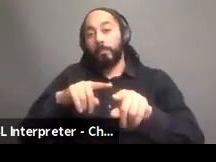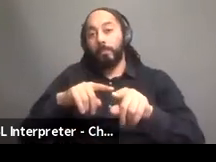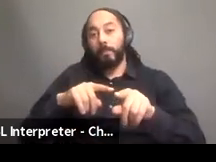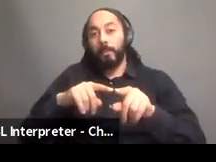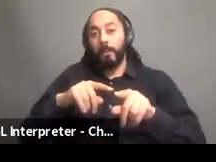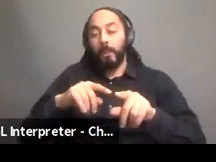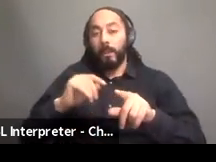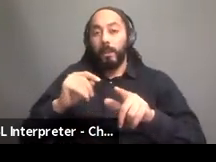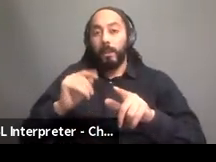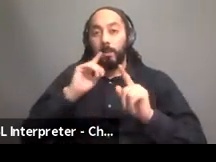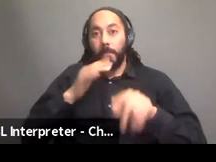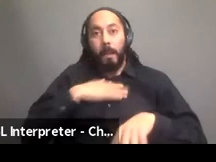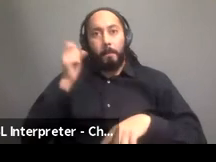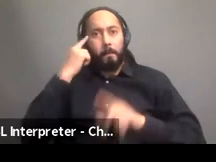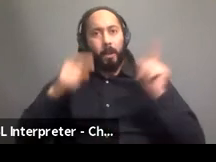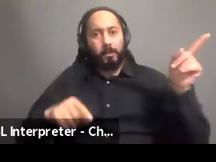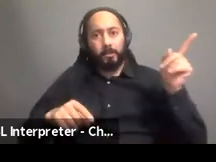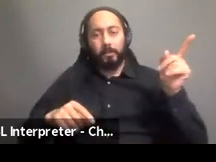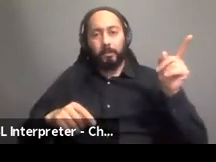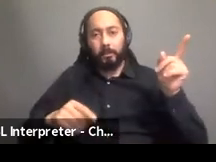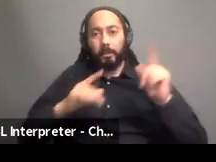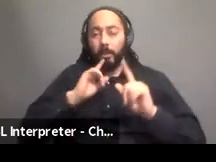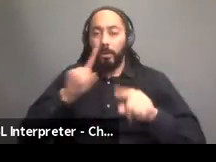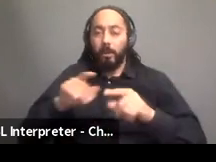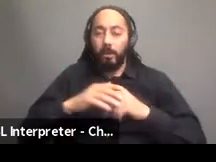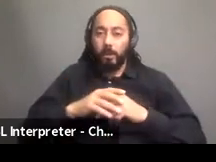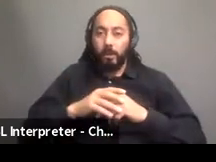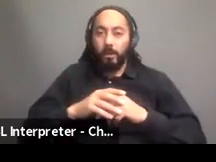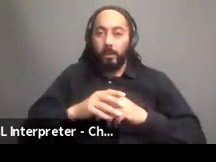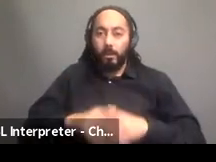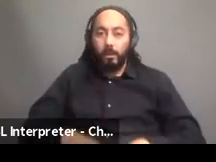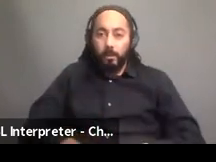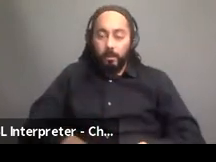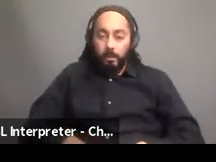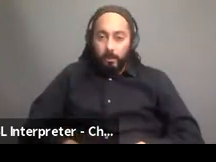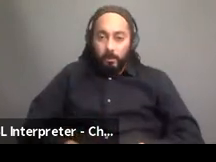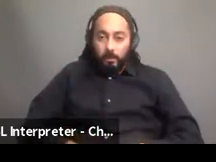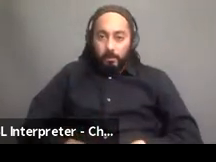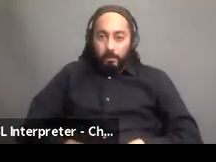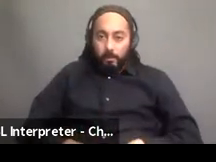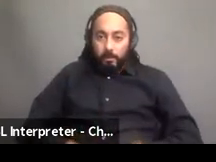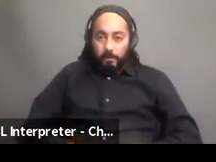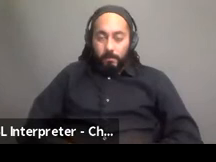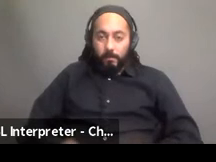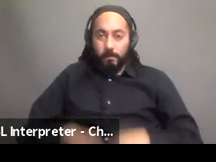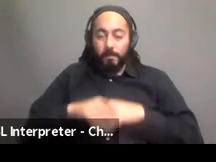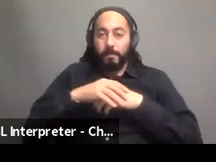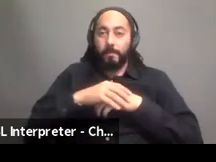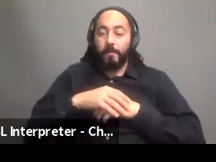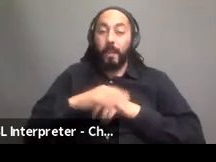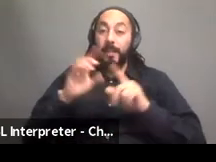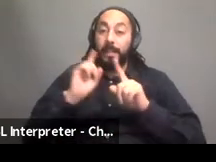your boss, for example. And so these different factors, they all can kind of work